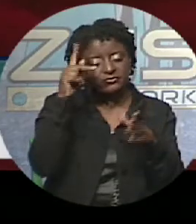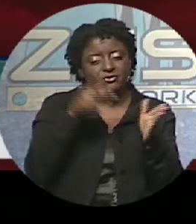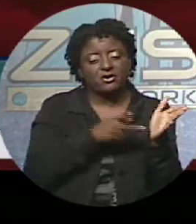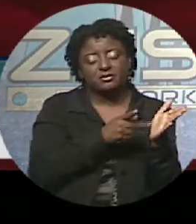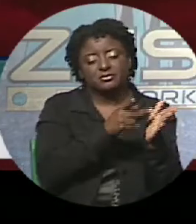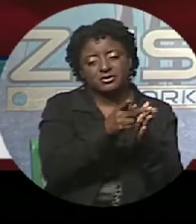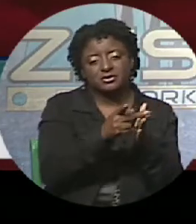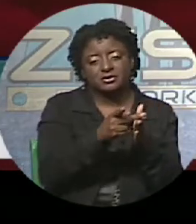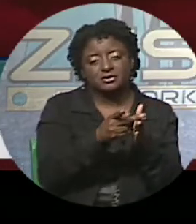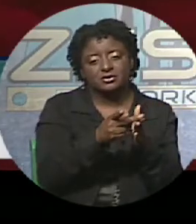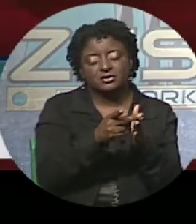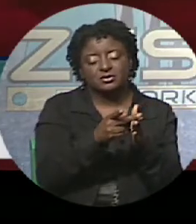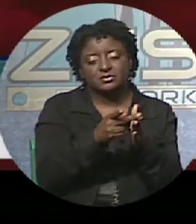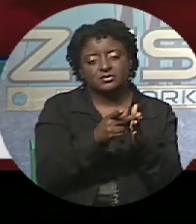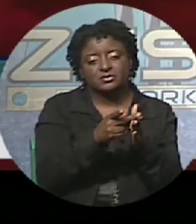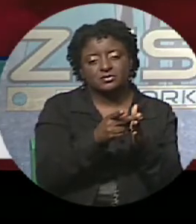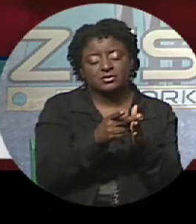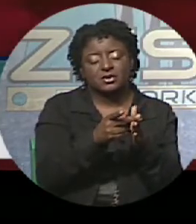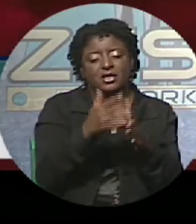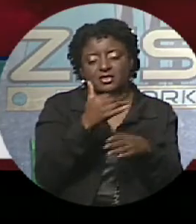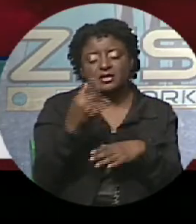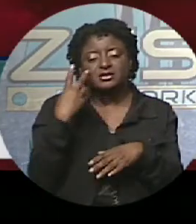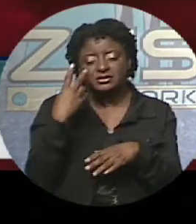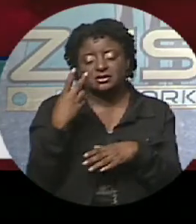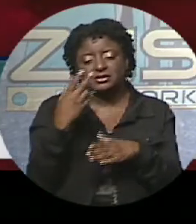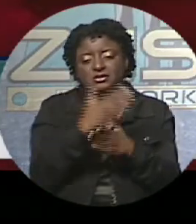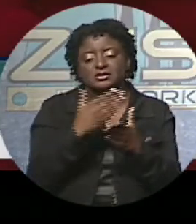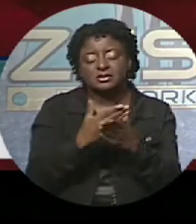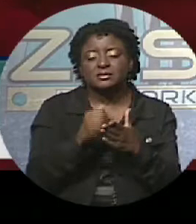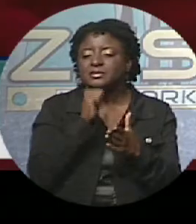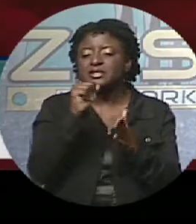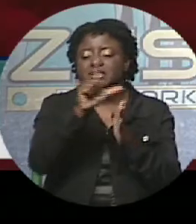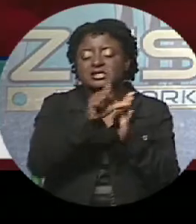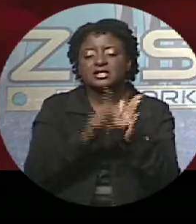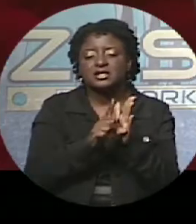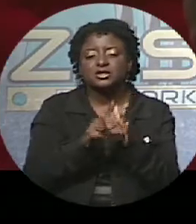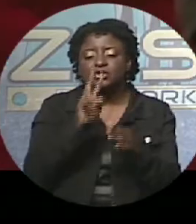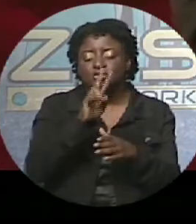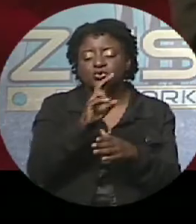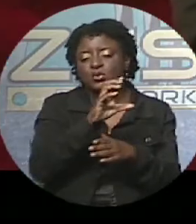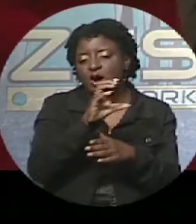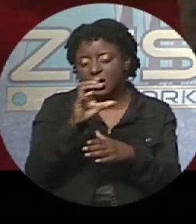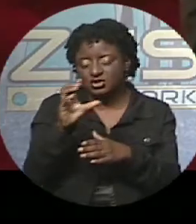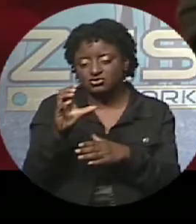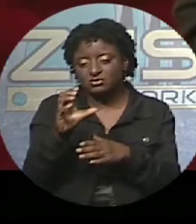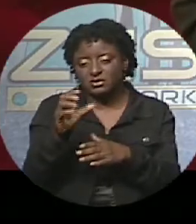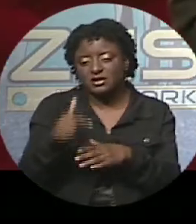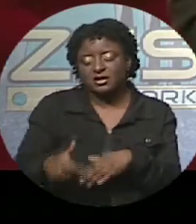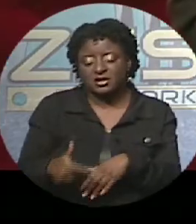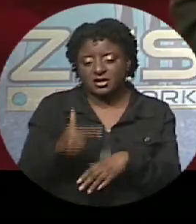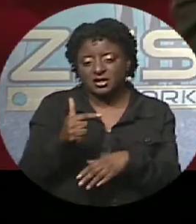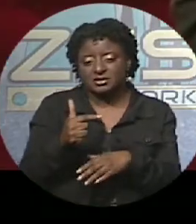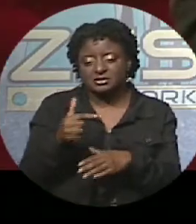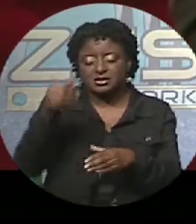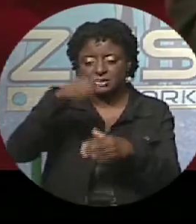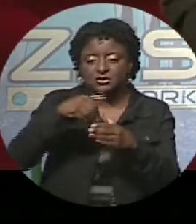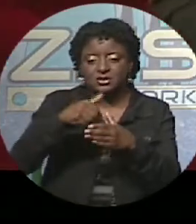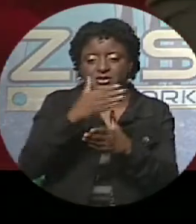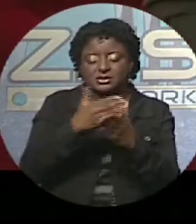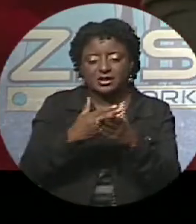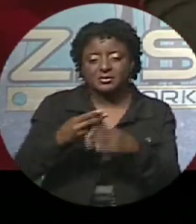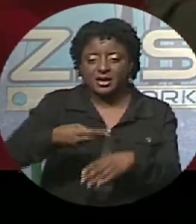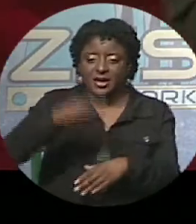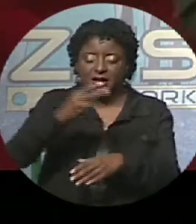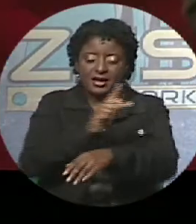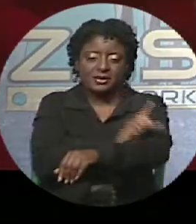some 200 illegal firearms off the street. These include some very high-powered weapons. Madam President, I wanted to bring some today for you all to see. But I